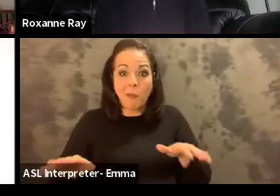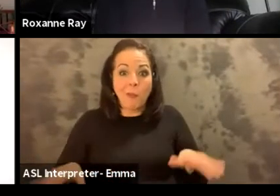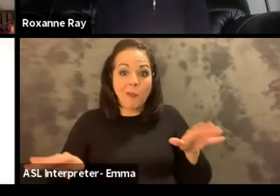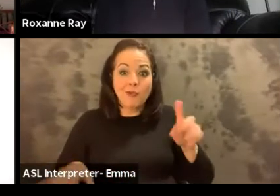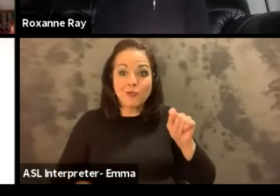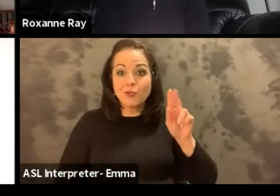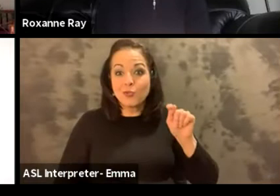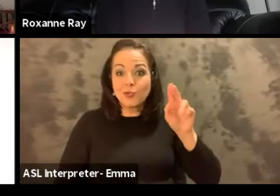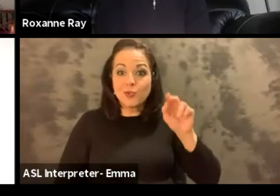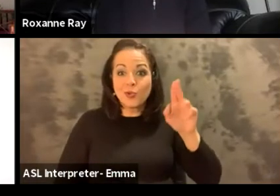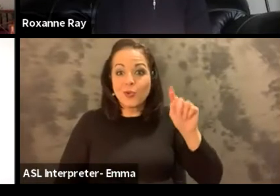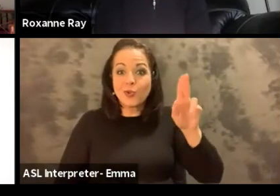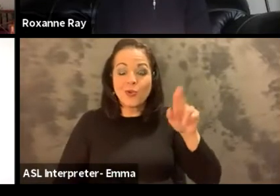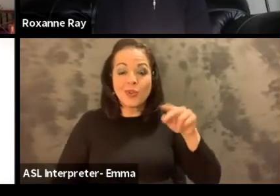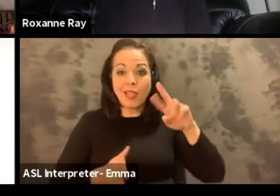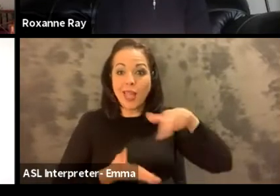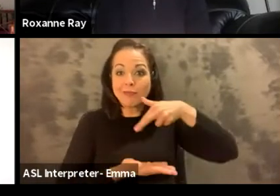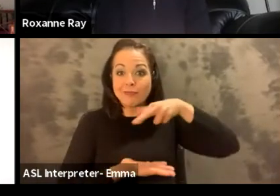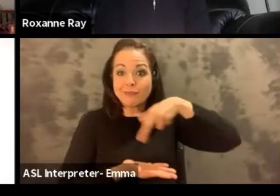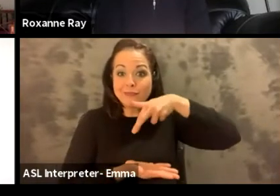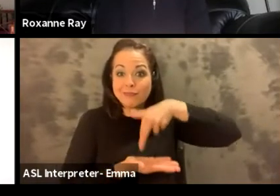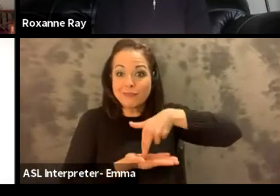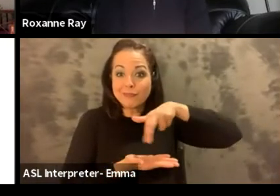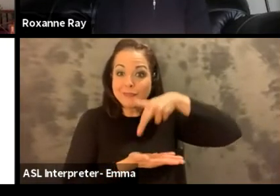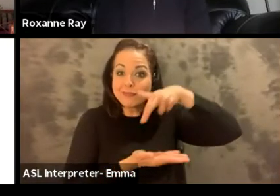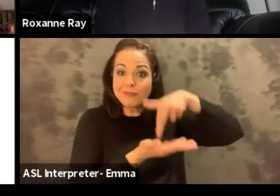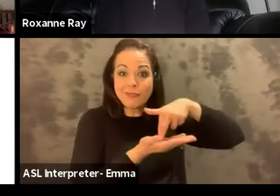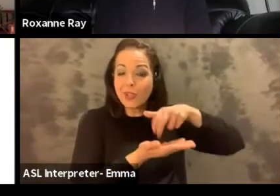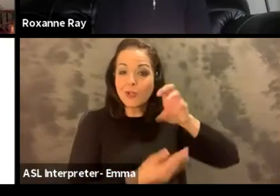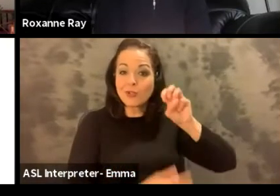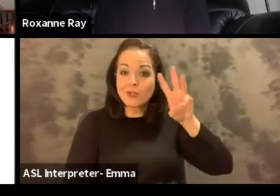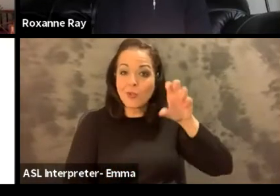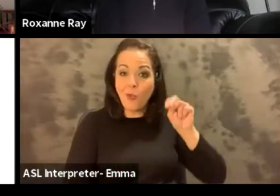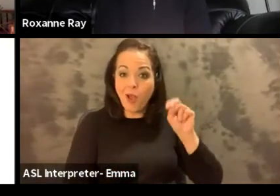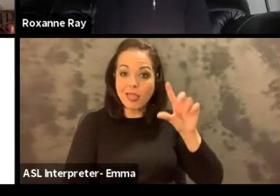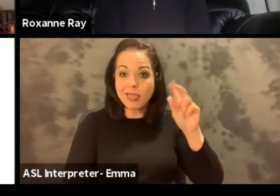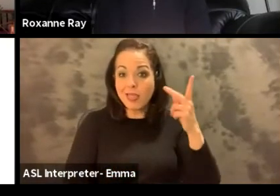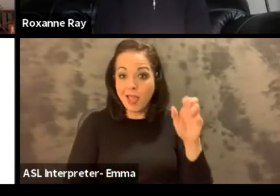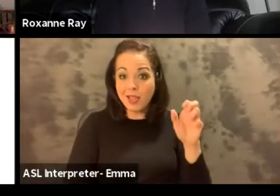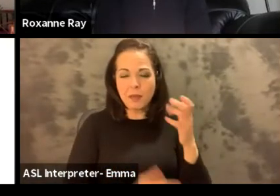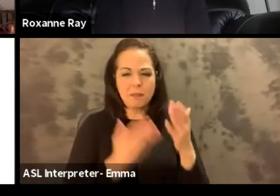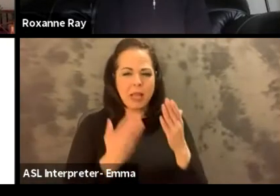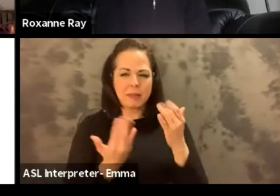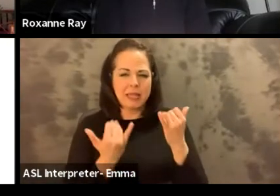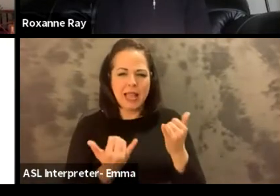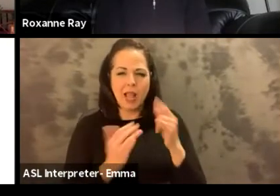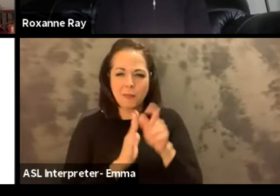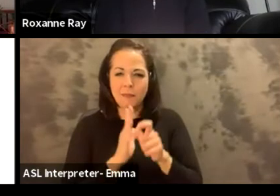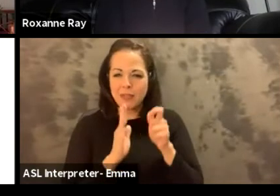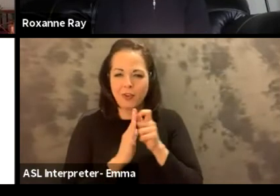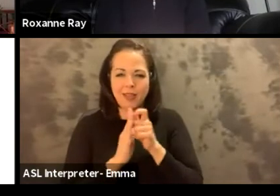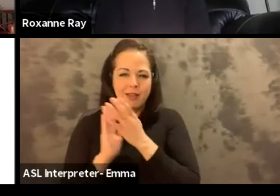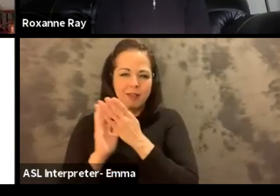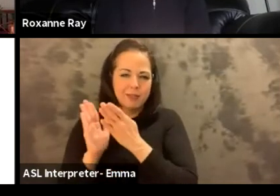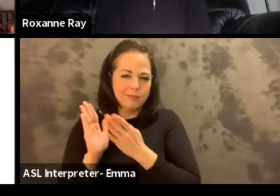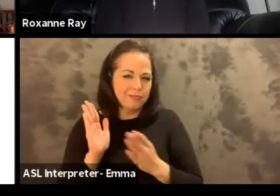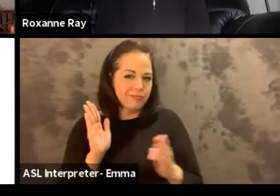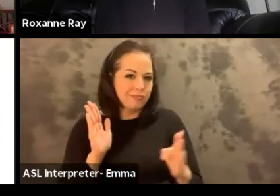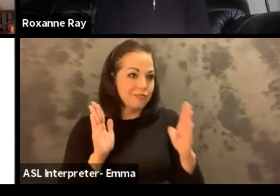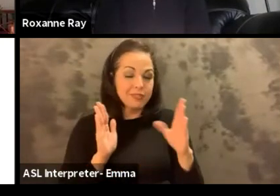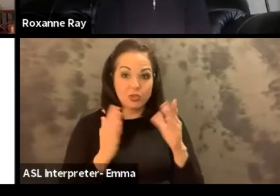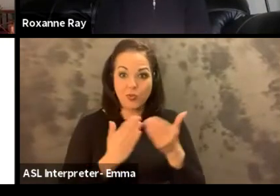or we may be going through a period now because it's so new to have such a range of critics